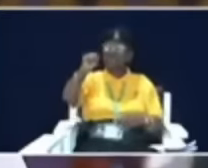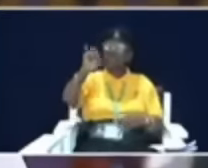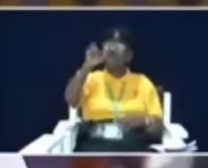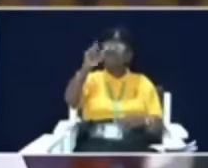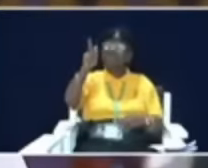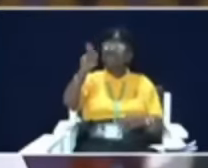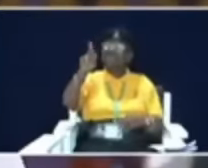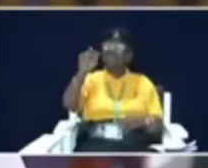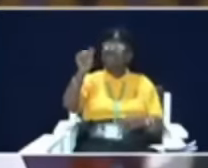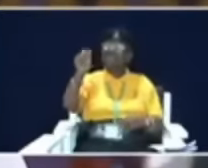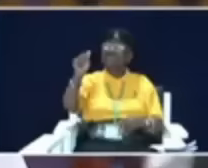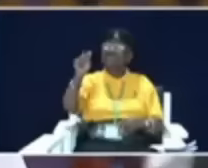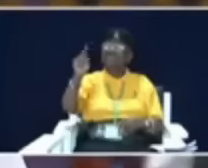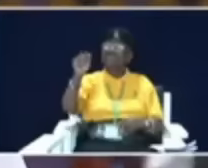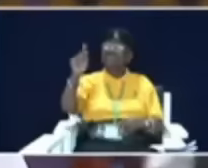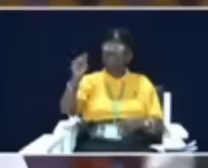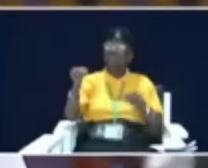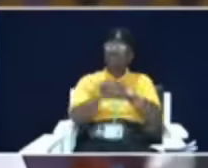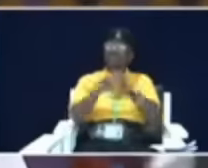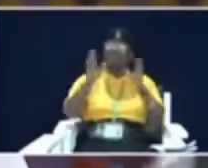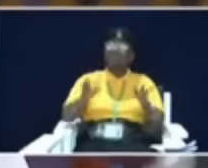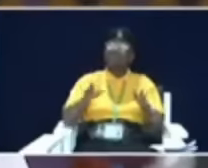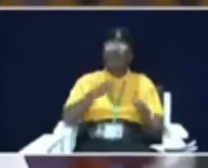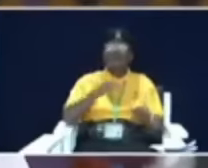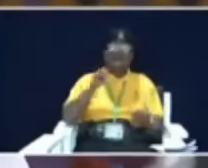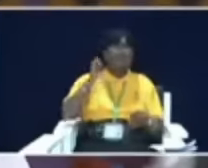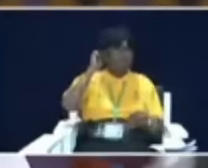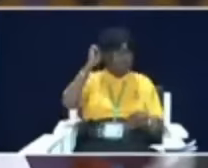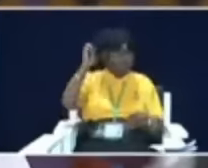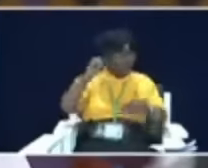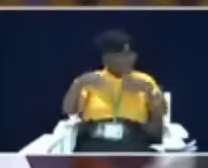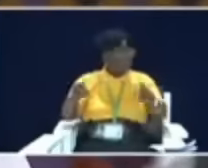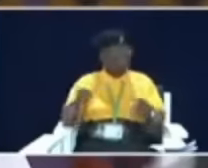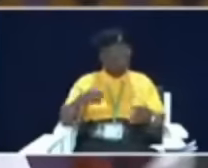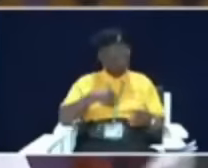and he was giving me all manners of problems.